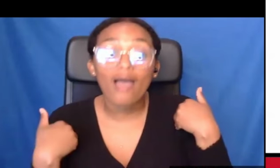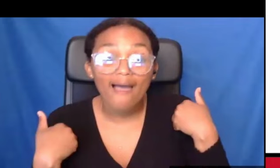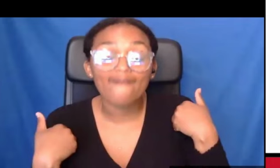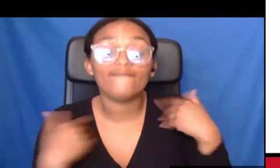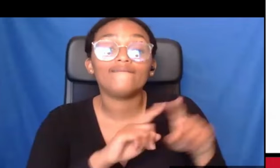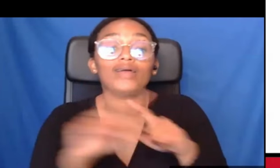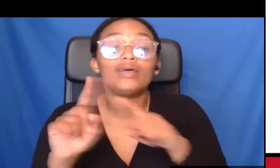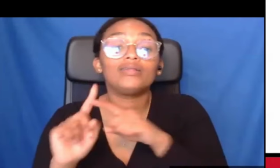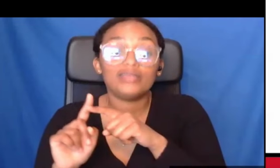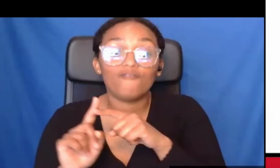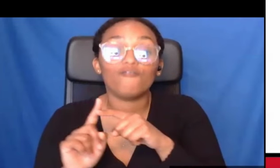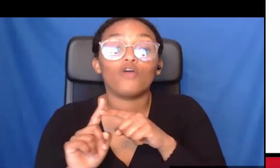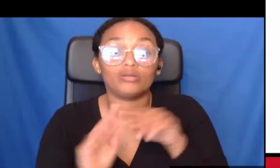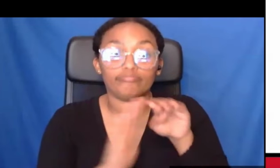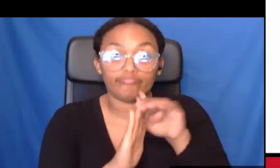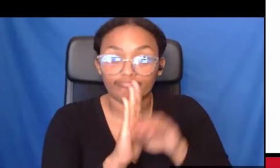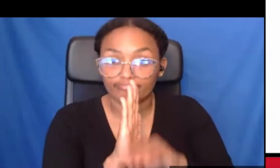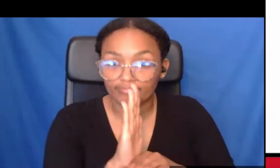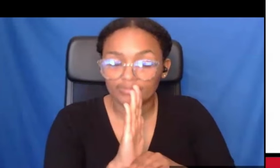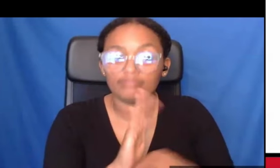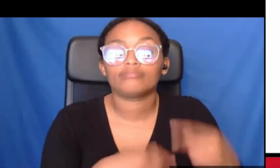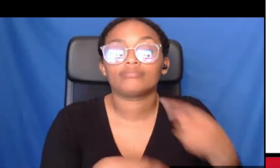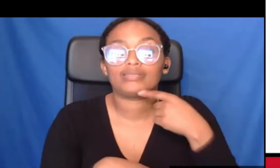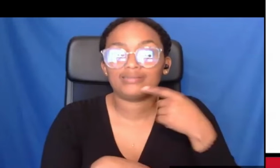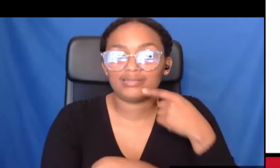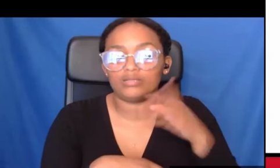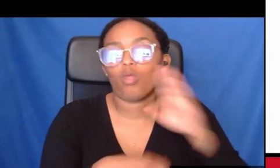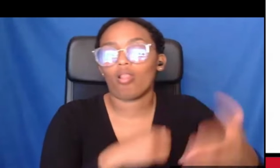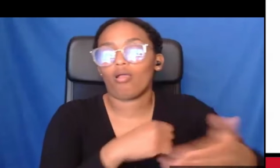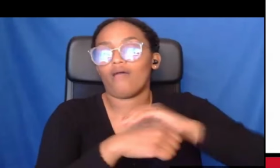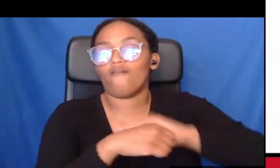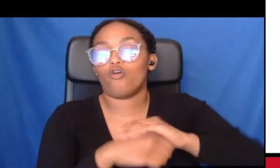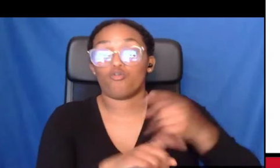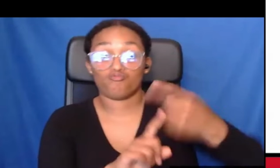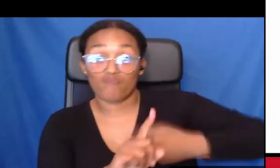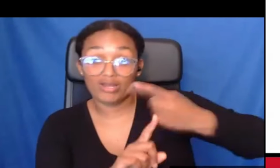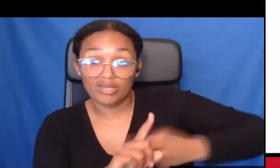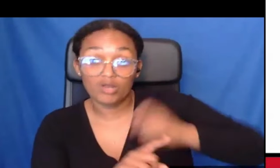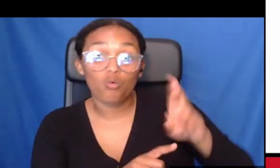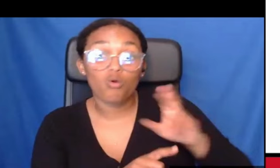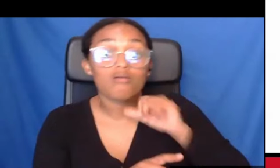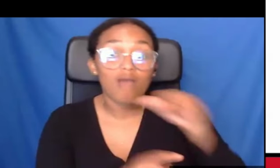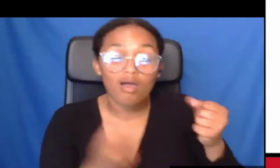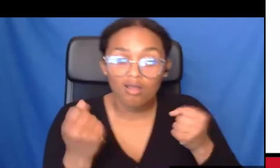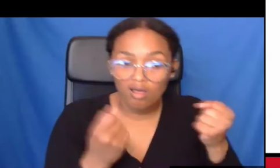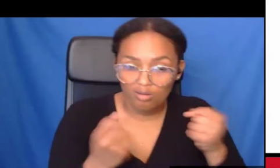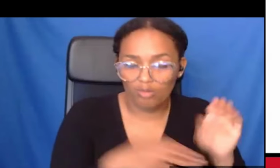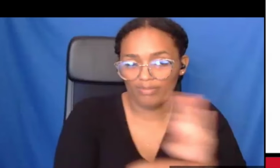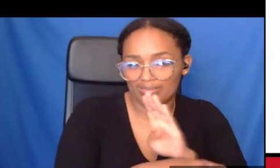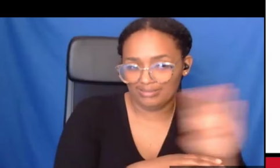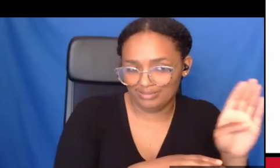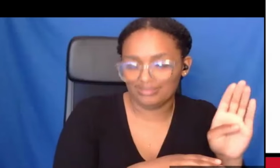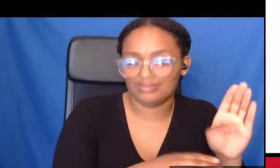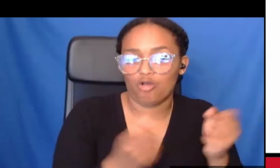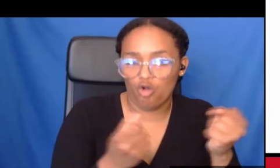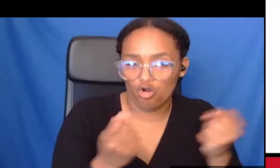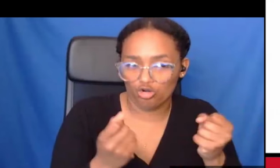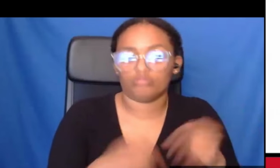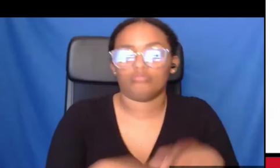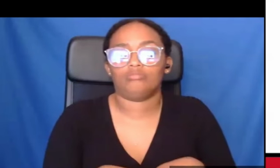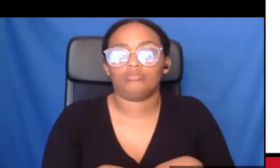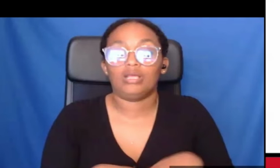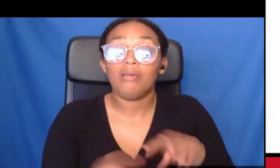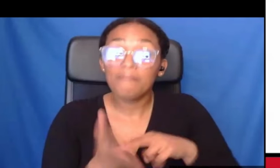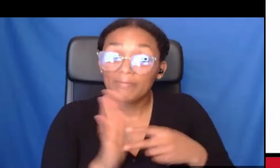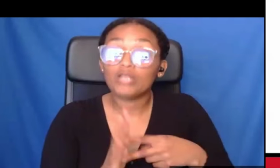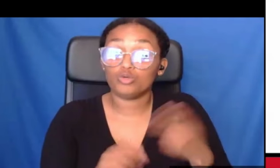rented and other non-owned vehicles, such as employee-owned vehicles that are driven for company business. So it is possible that